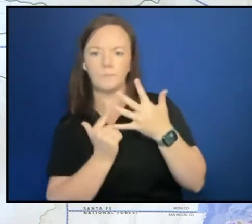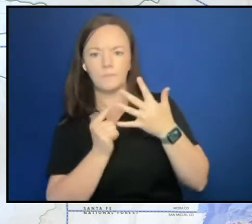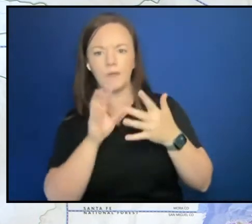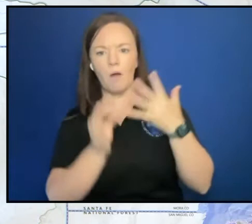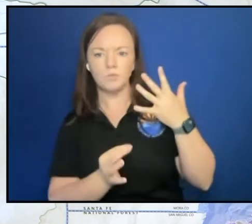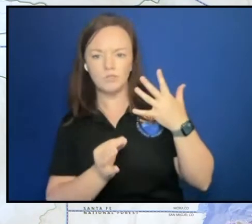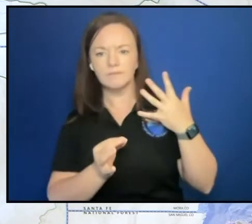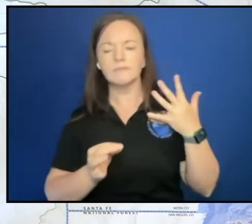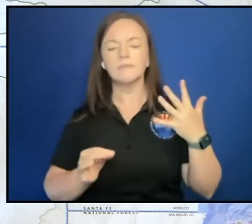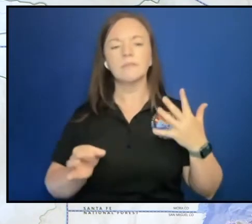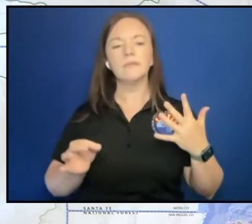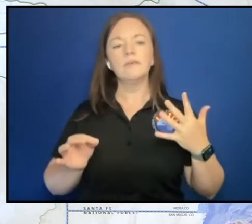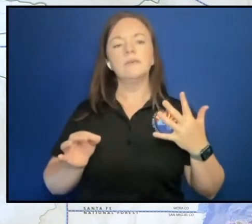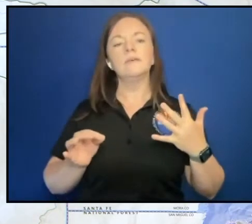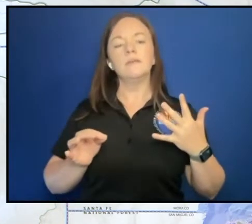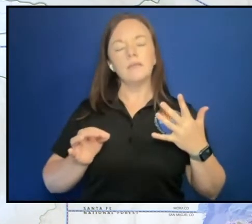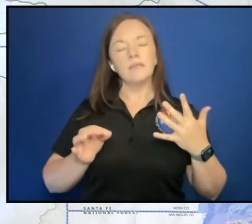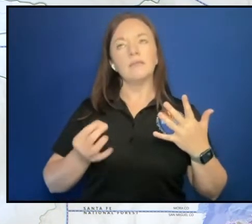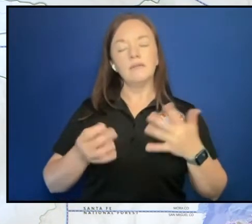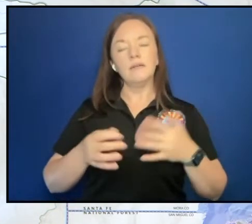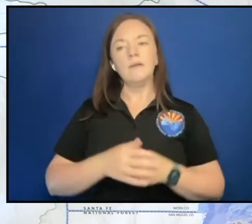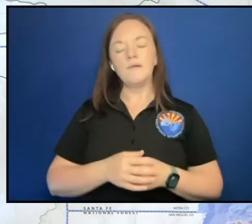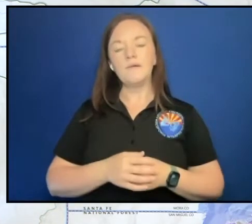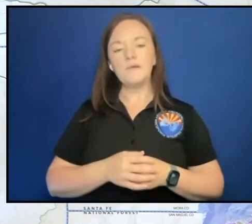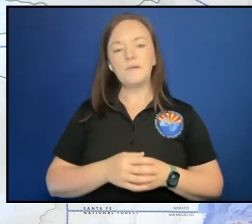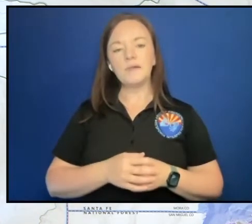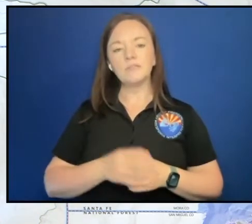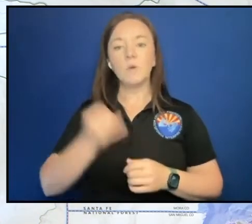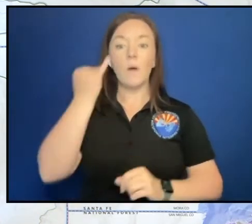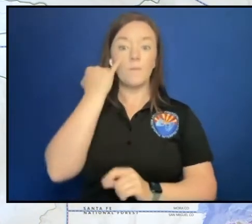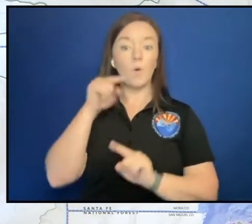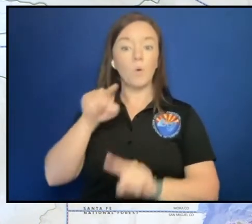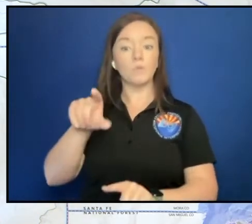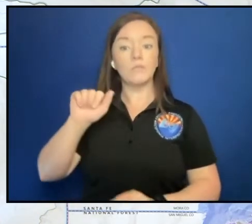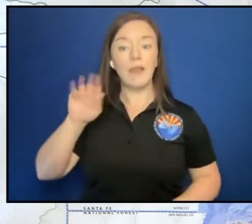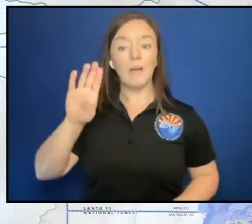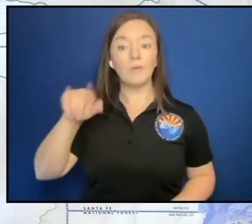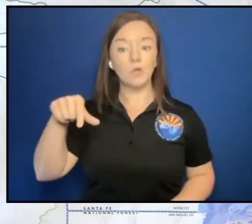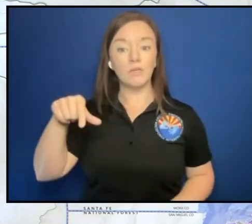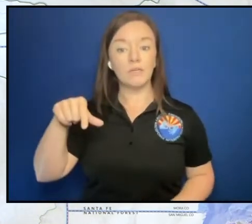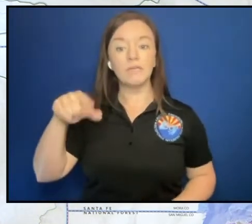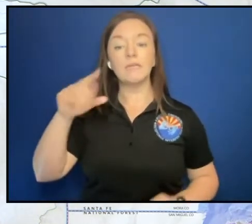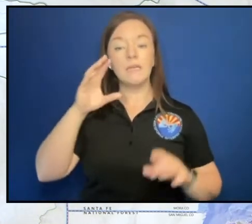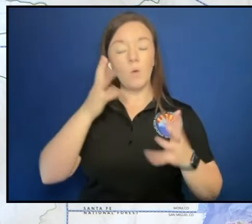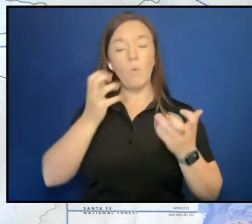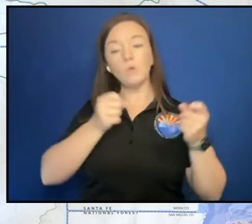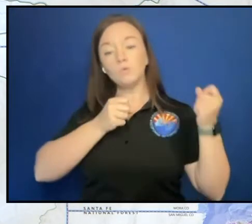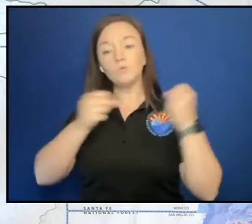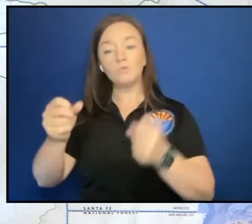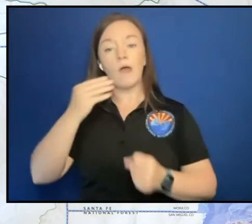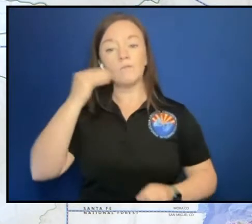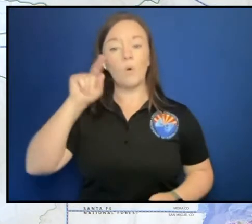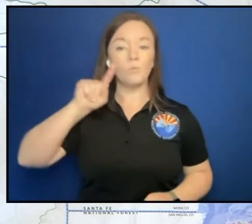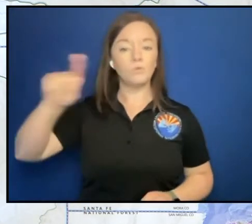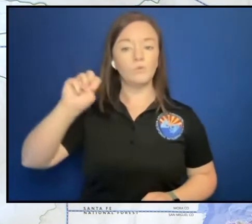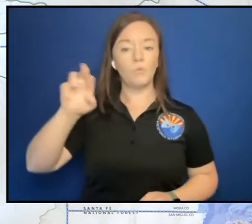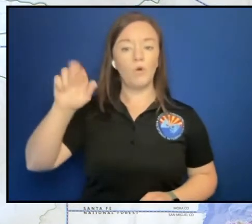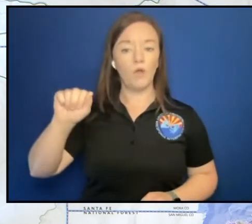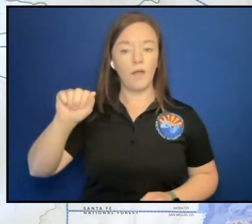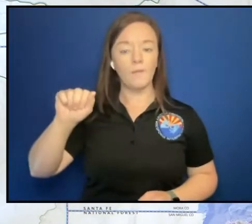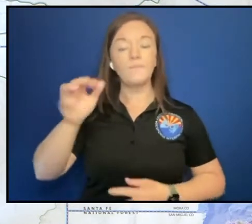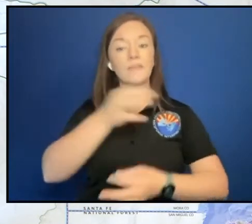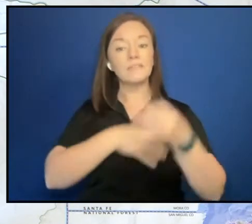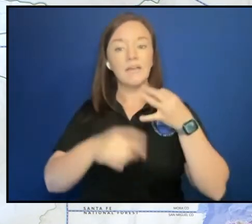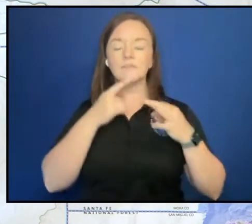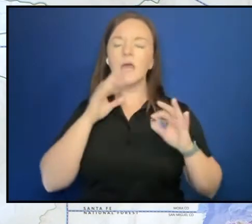of deciding, like, say if you're down in Albuquerque and you're gonna come all the way home to Mora, instead of saying, hey, I'm gonna drive home to Mora